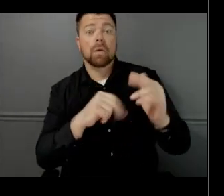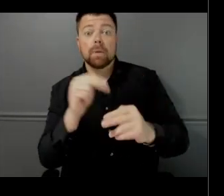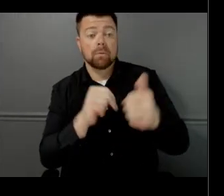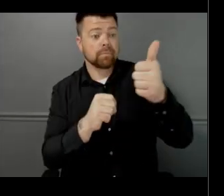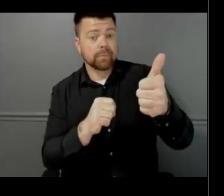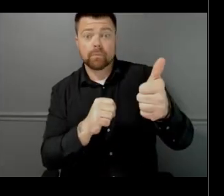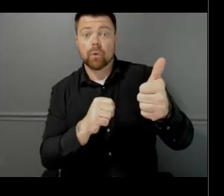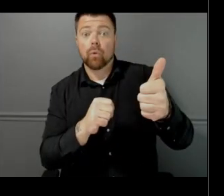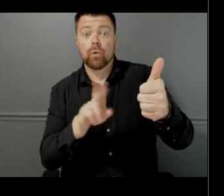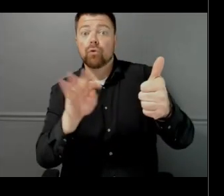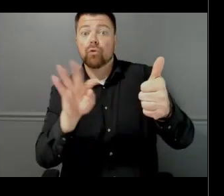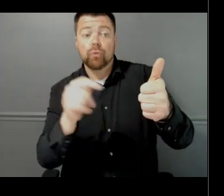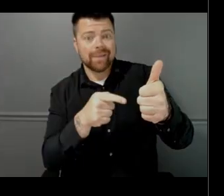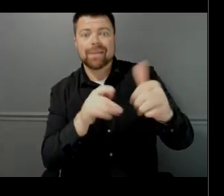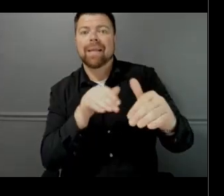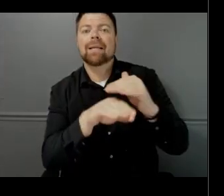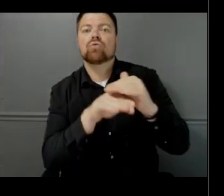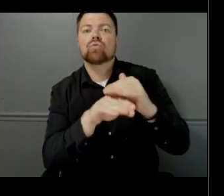unit entrance.